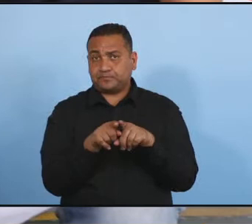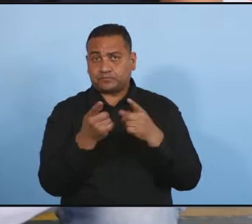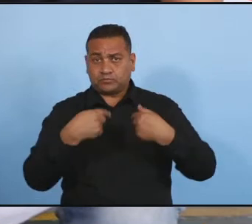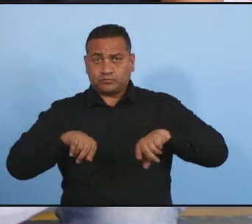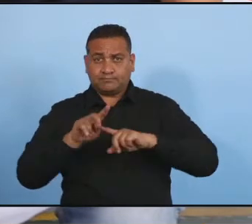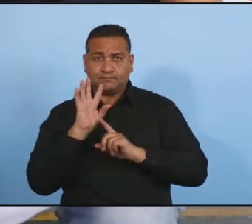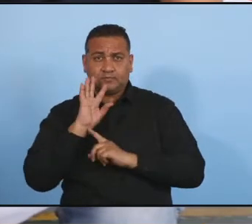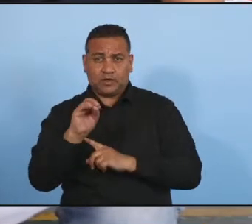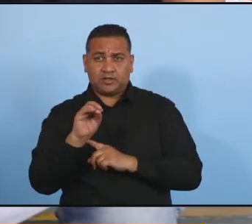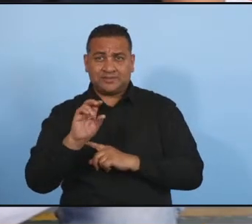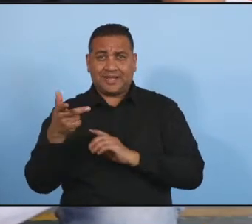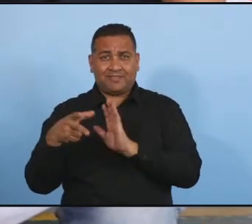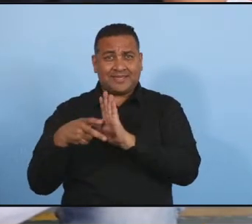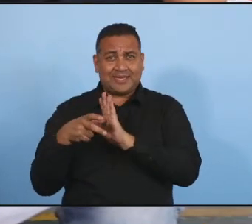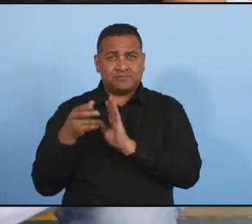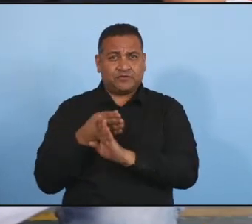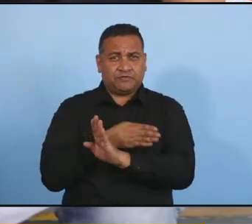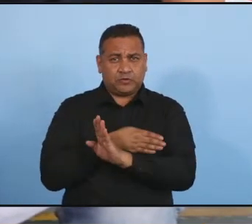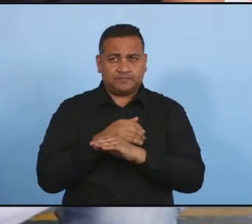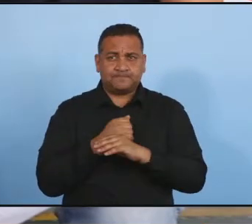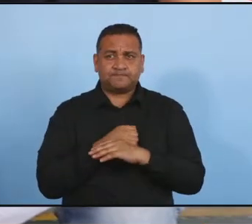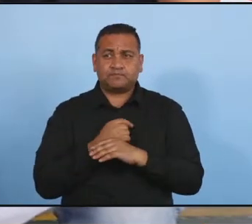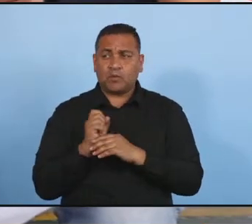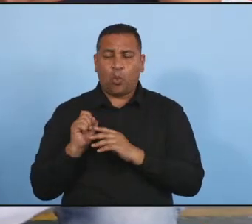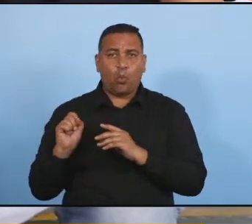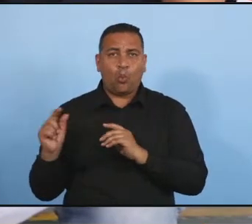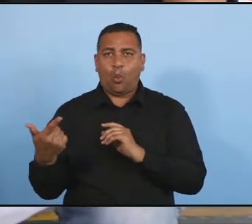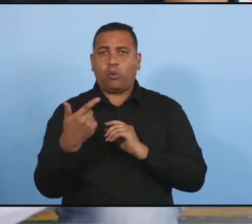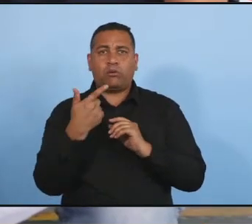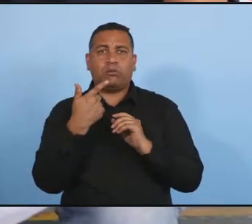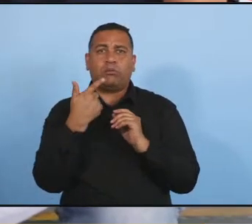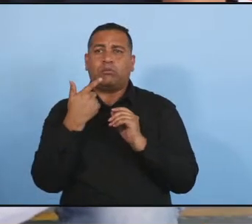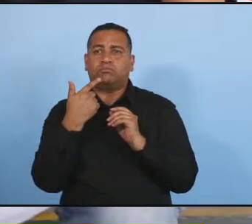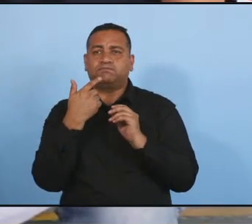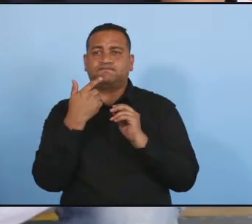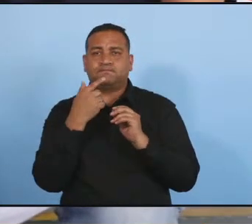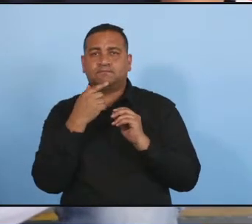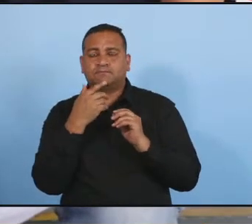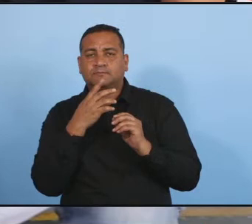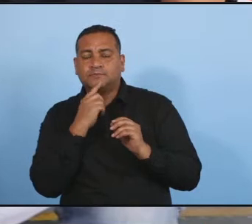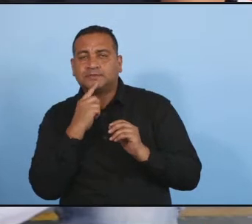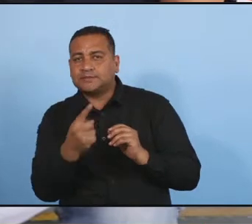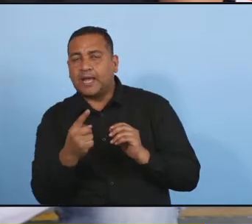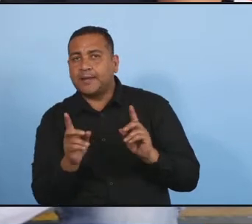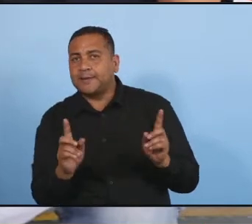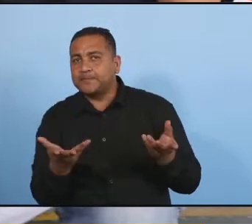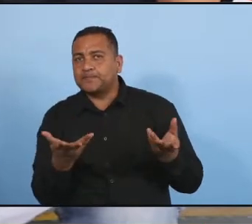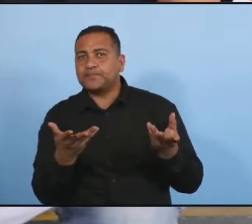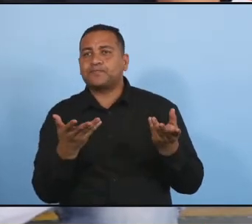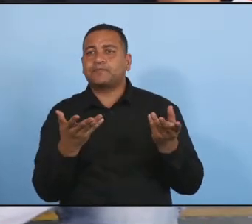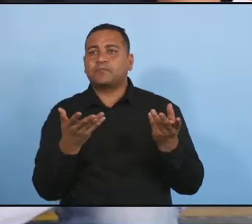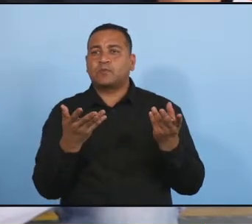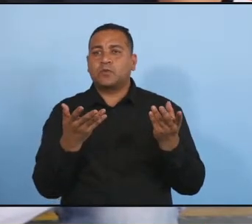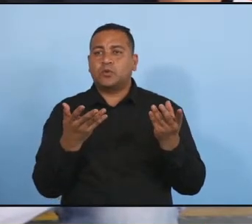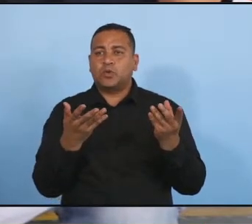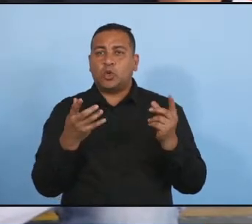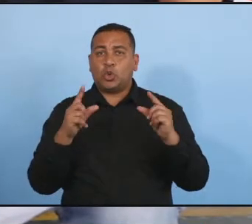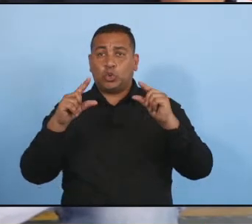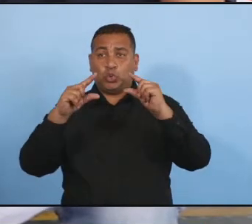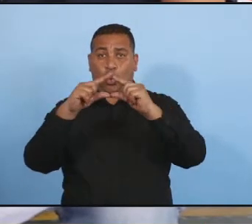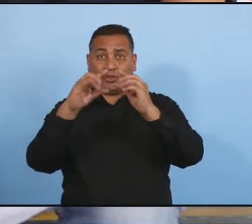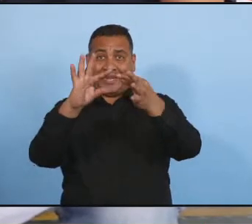mean, and they've all been unified in their response. How does Northlink's standards